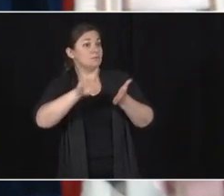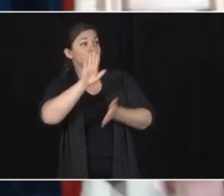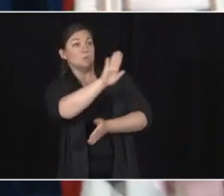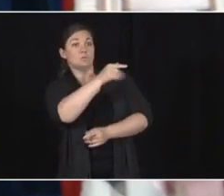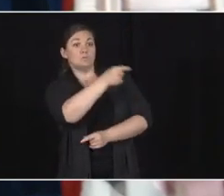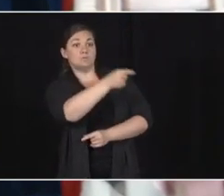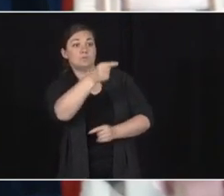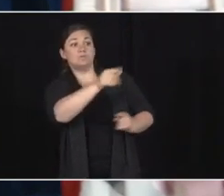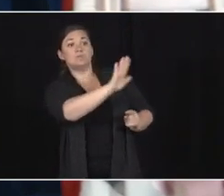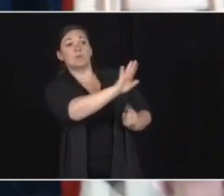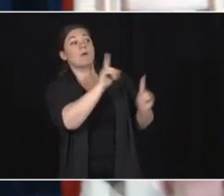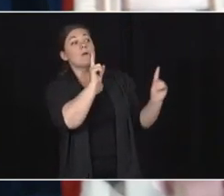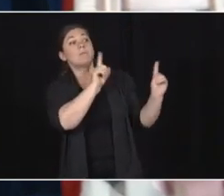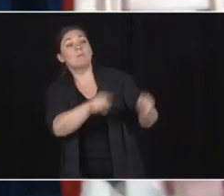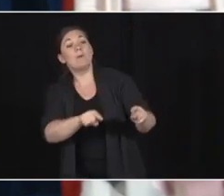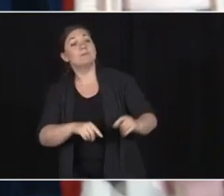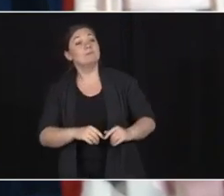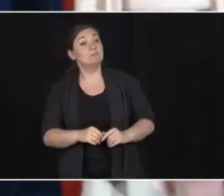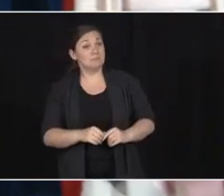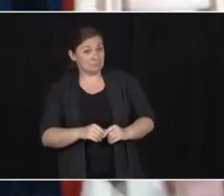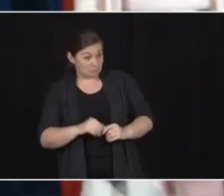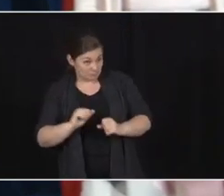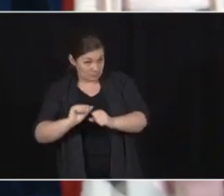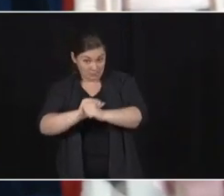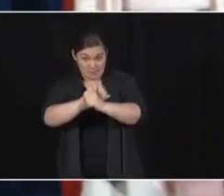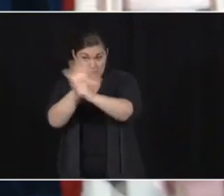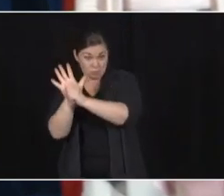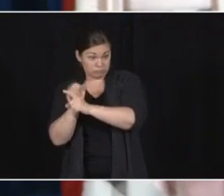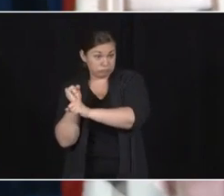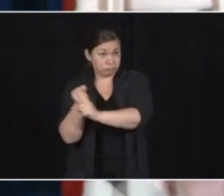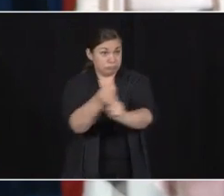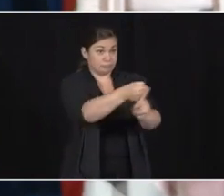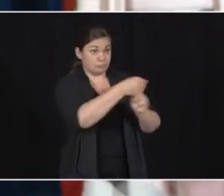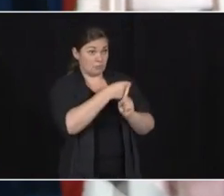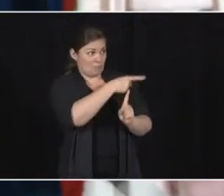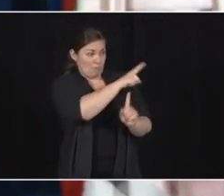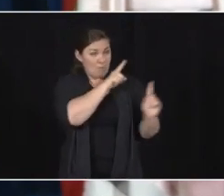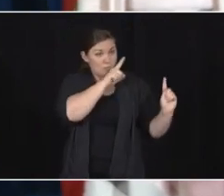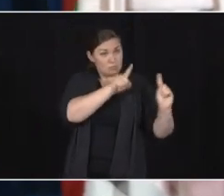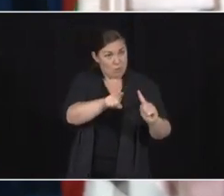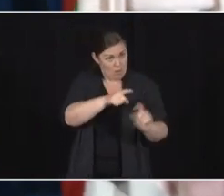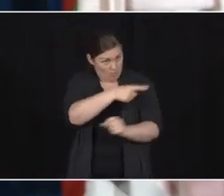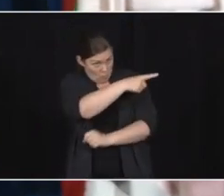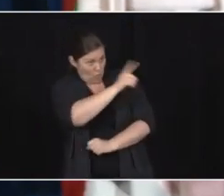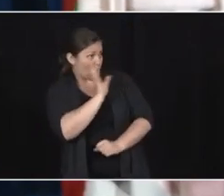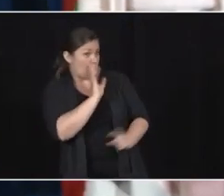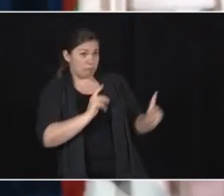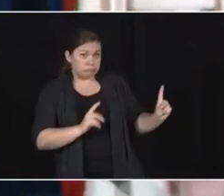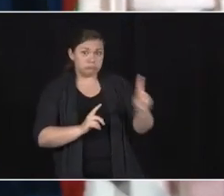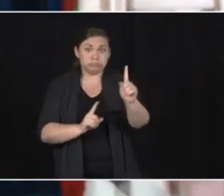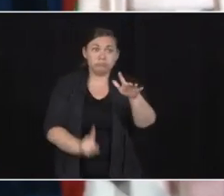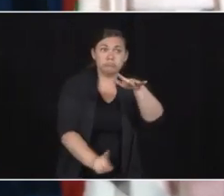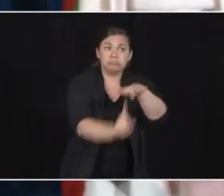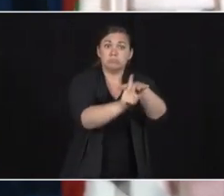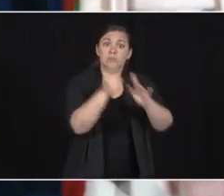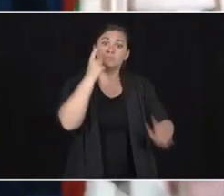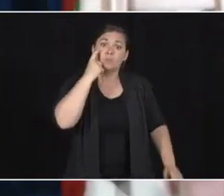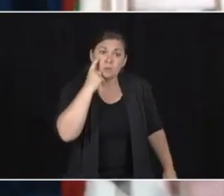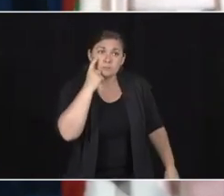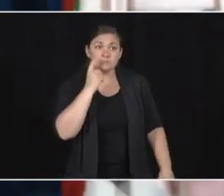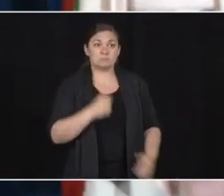and handling of the COVID-19 crisis? And will you yourself appear as a witness if called? Absolutely, I'd